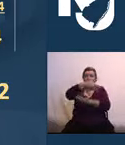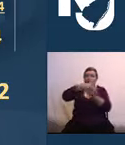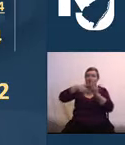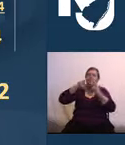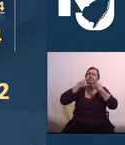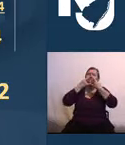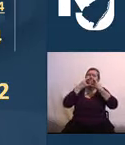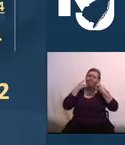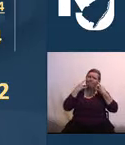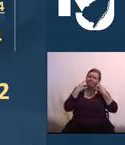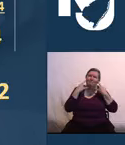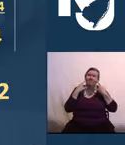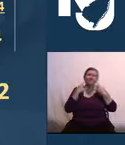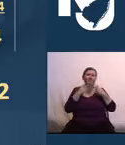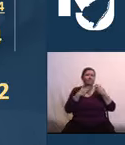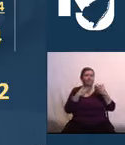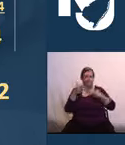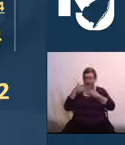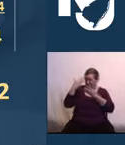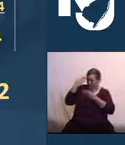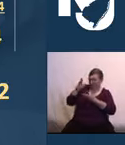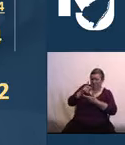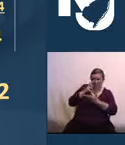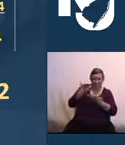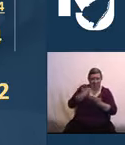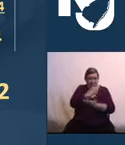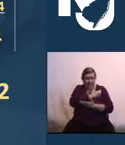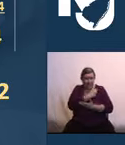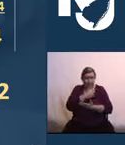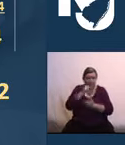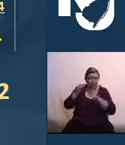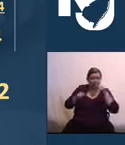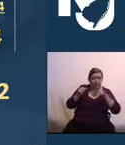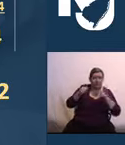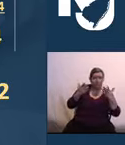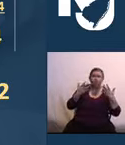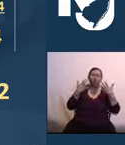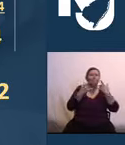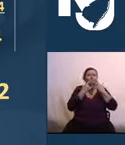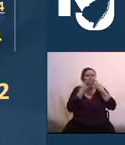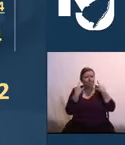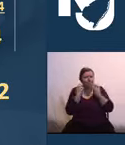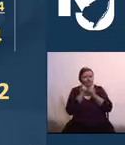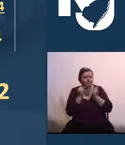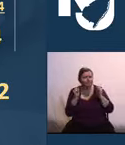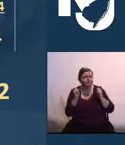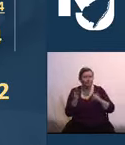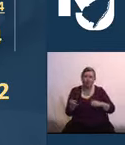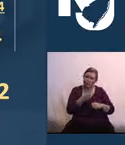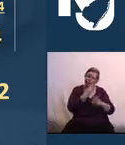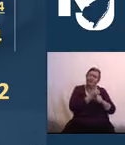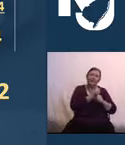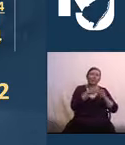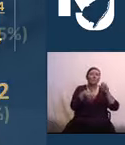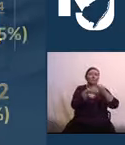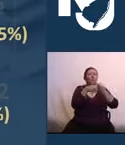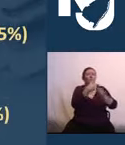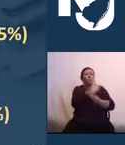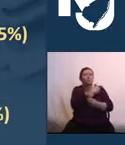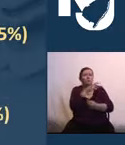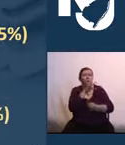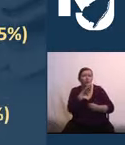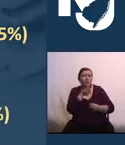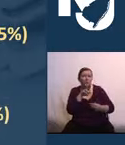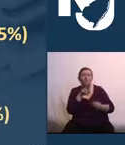status you can't vouch for. And also, in addition to masking up, get vaccinated and get boosted. Speaking of which,